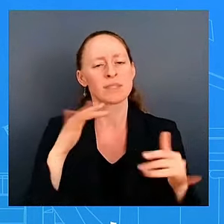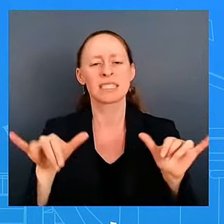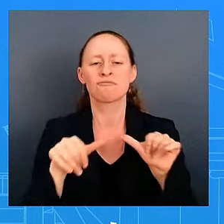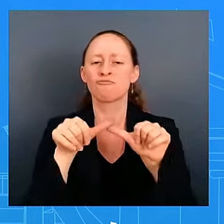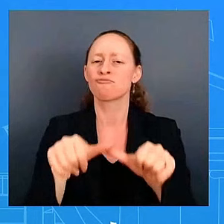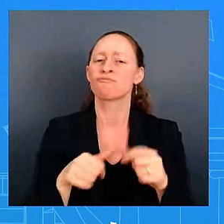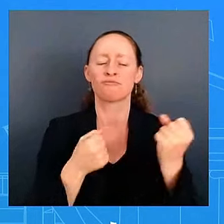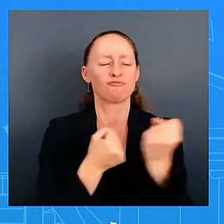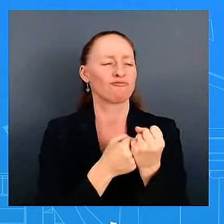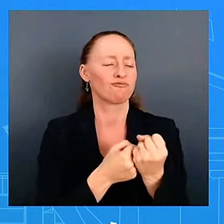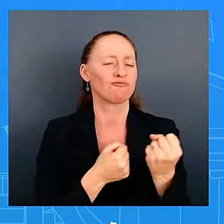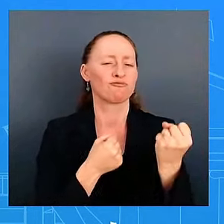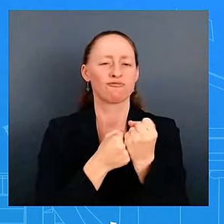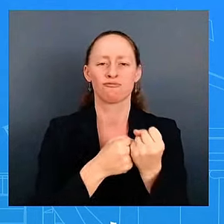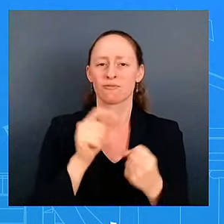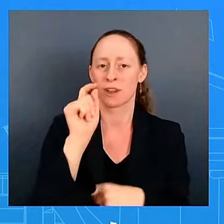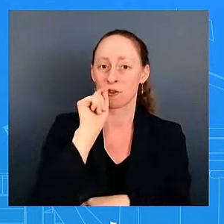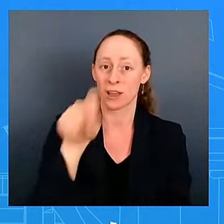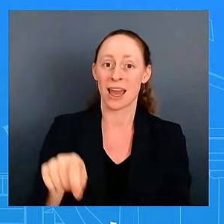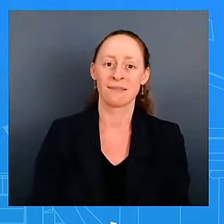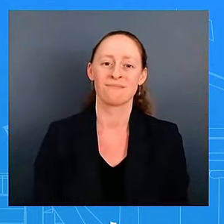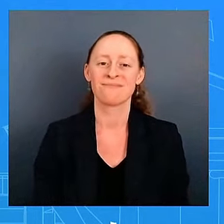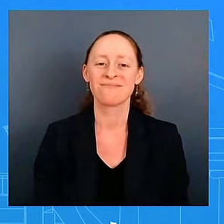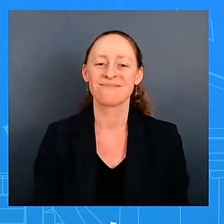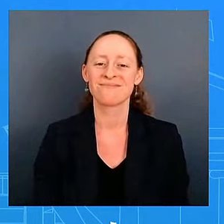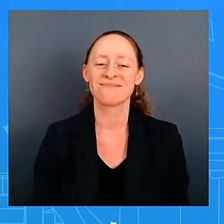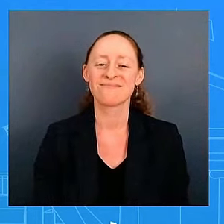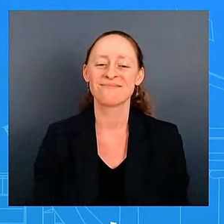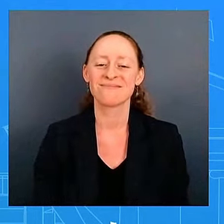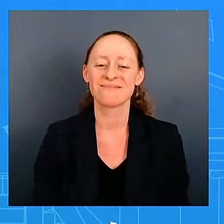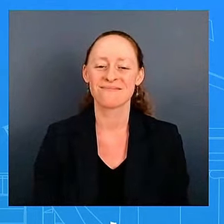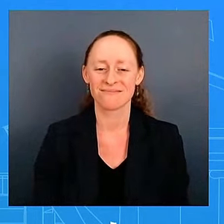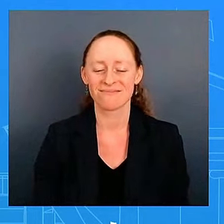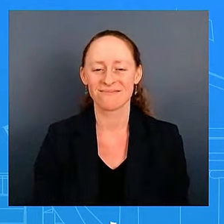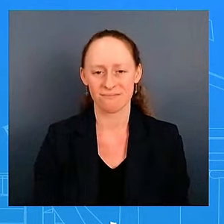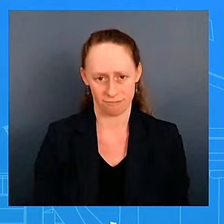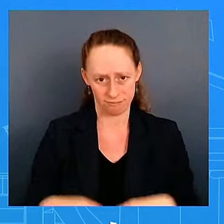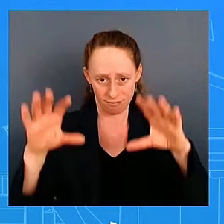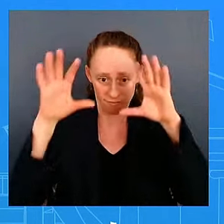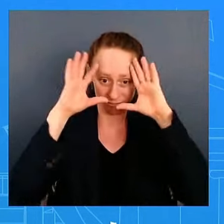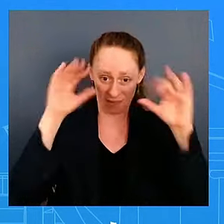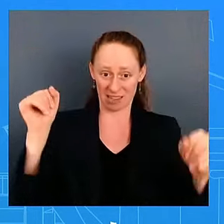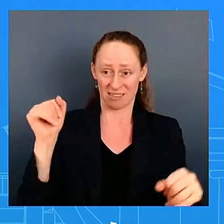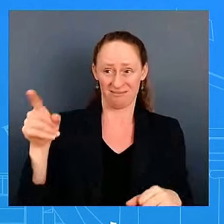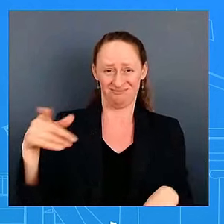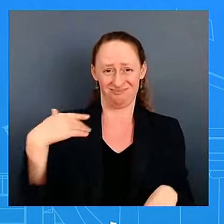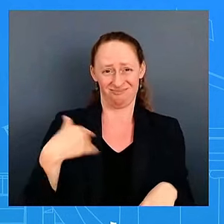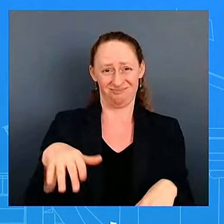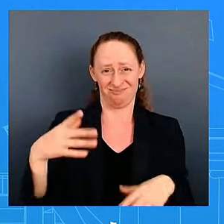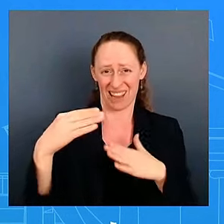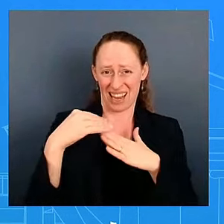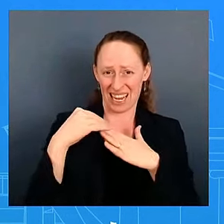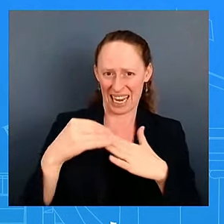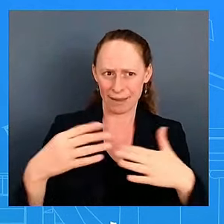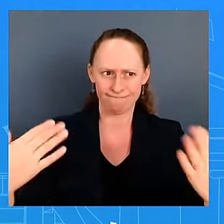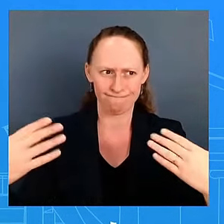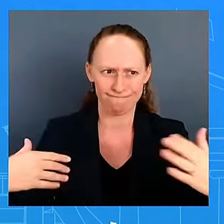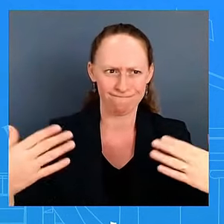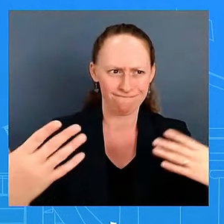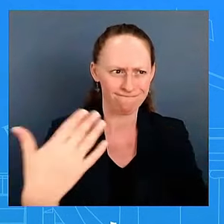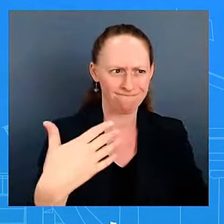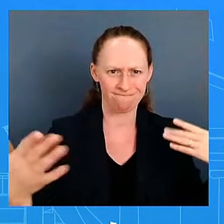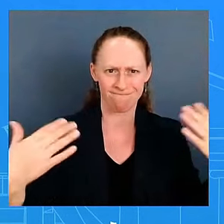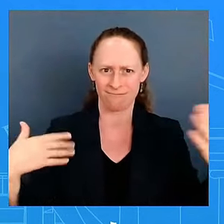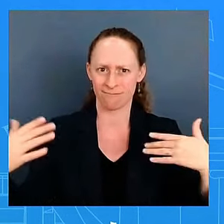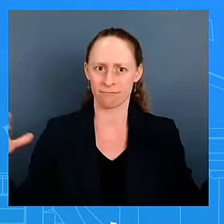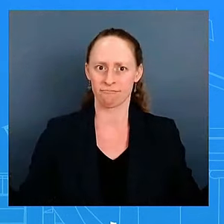globally, right? If you think about NATO and how the strength of NATO and how it has uh, it has grown plus two, and how